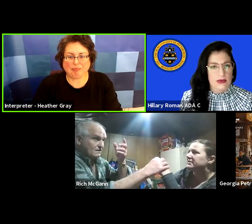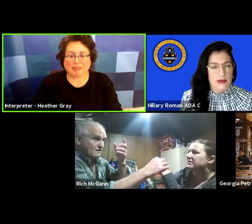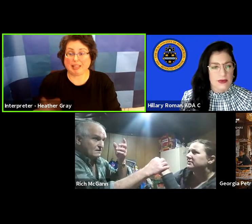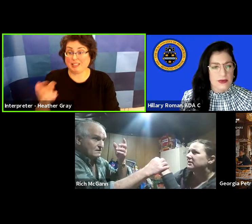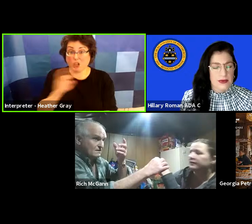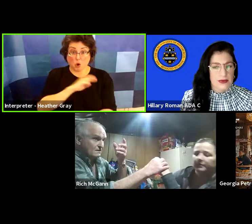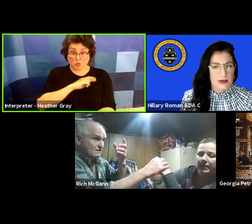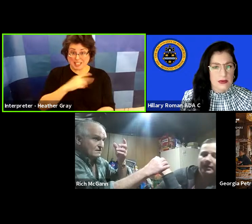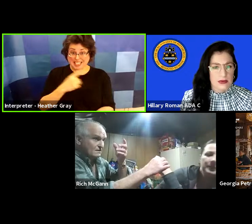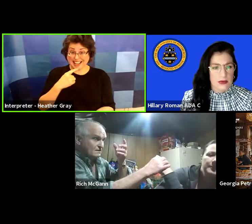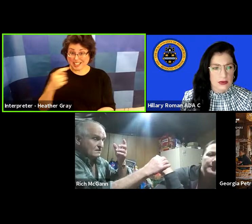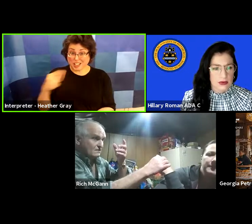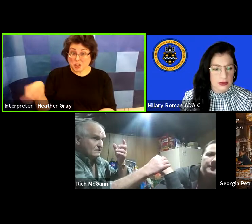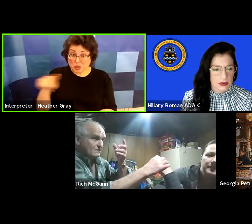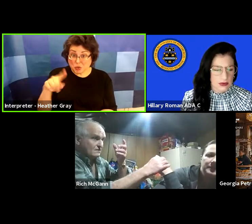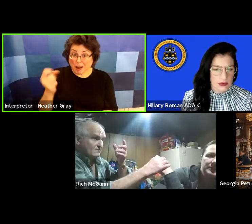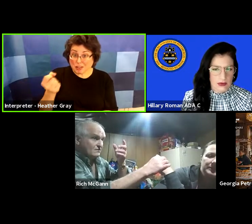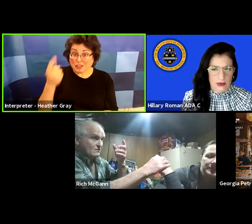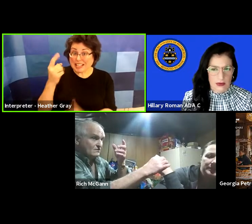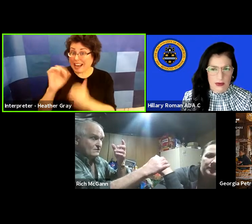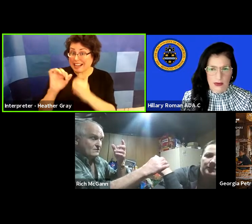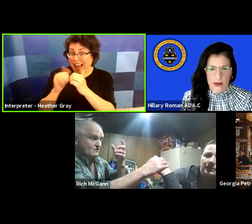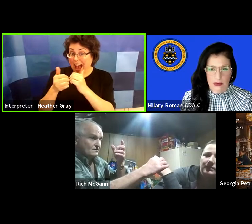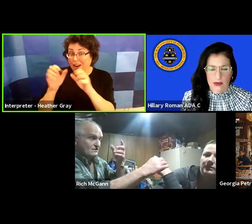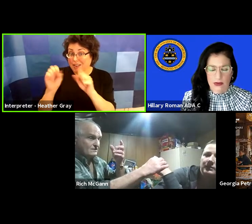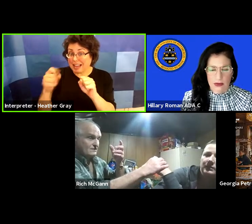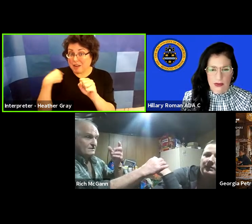Does that make sense to everybody?